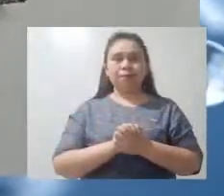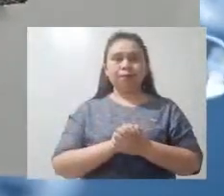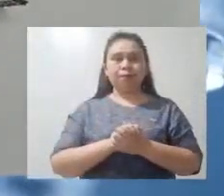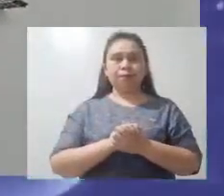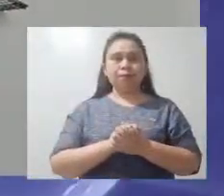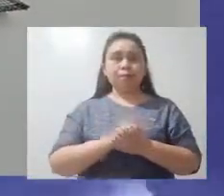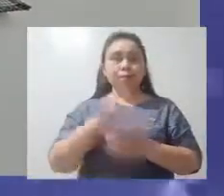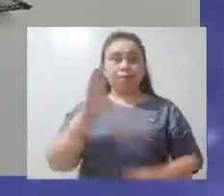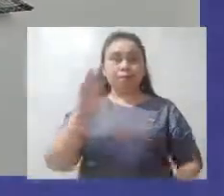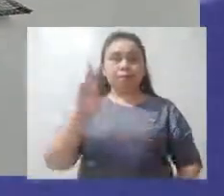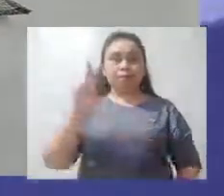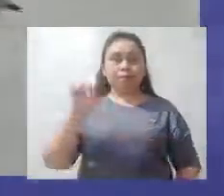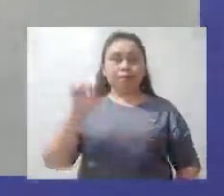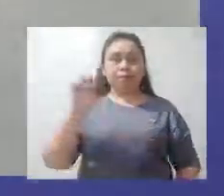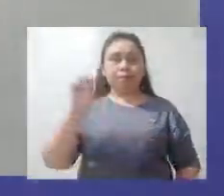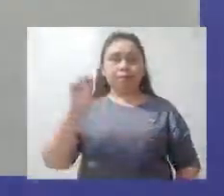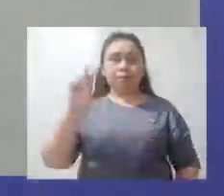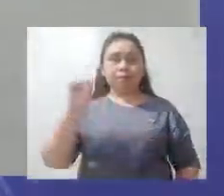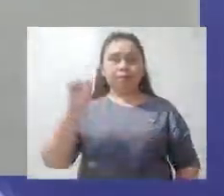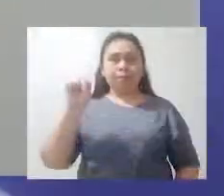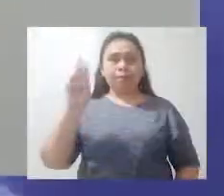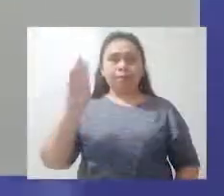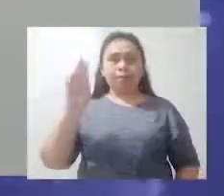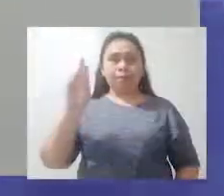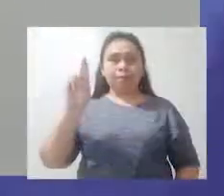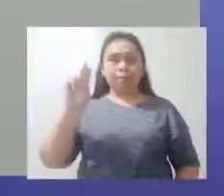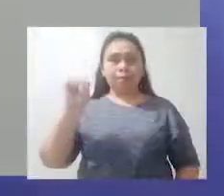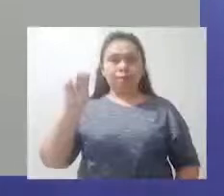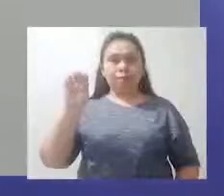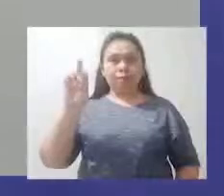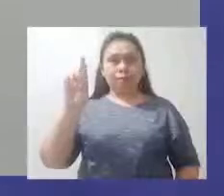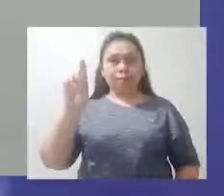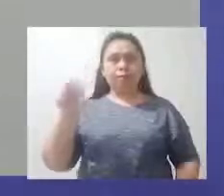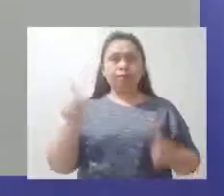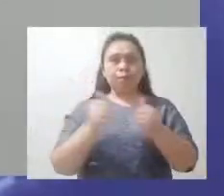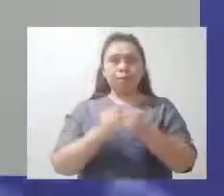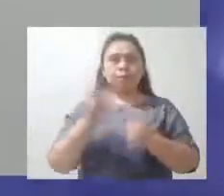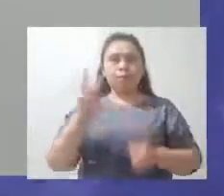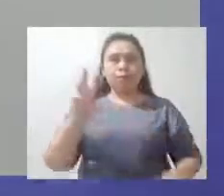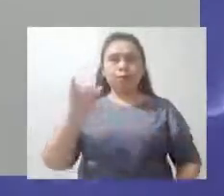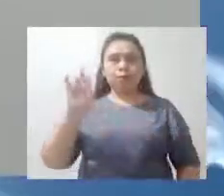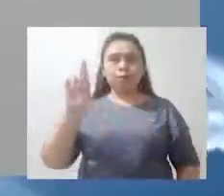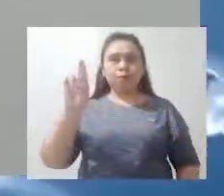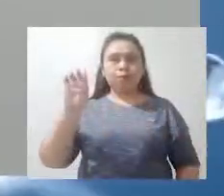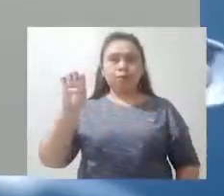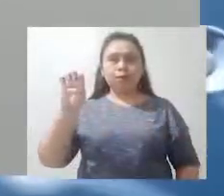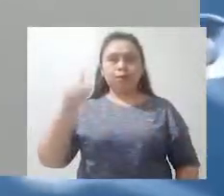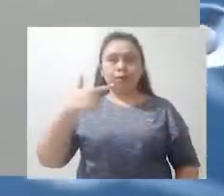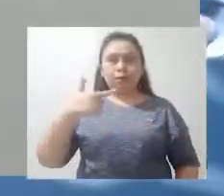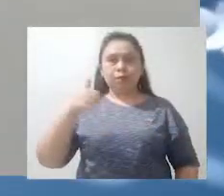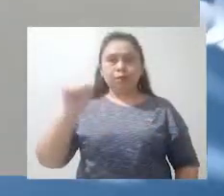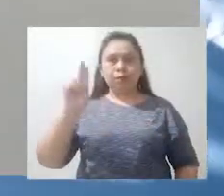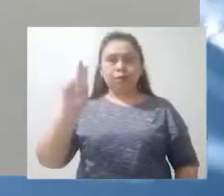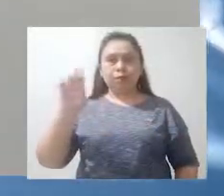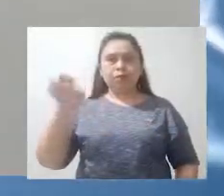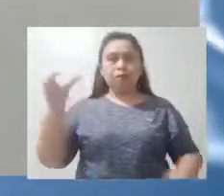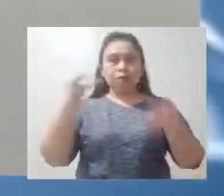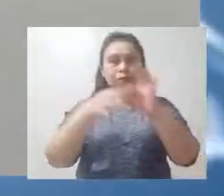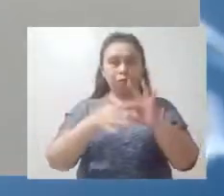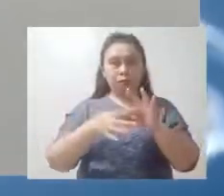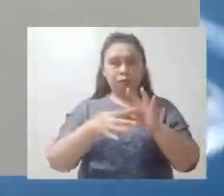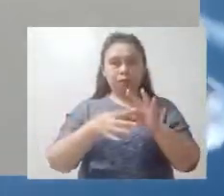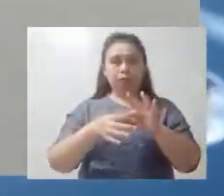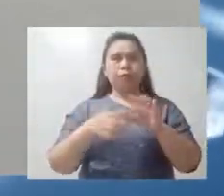this. Put the Bunsen burner below the tripod and the wire gauze on the tripod. Connect